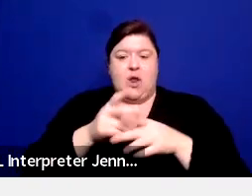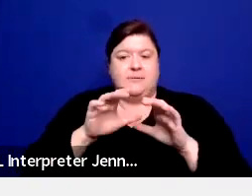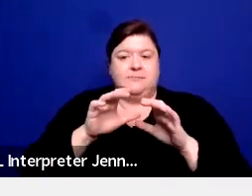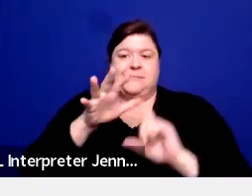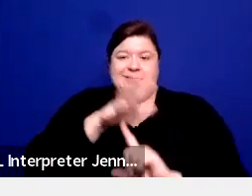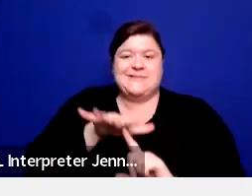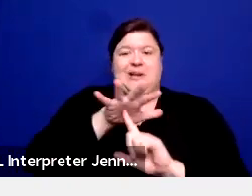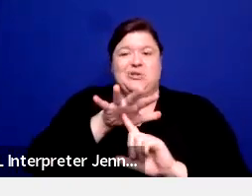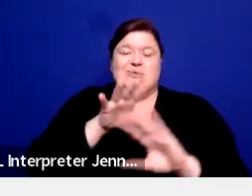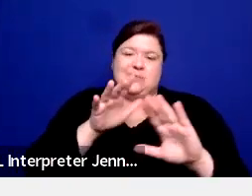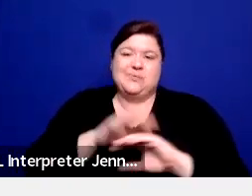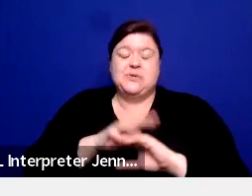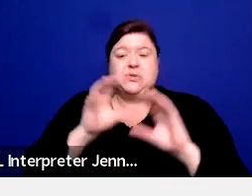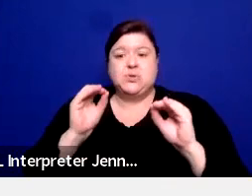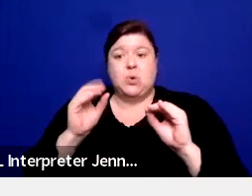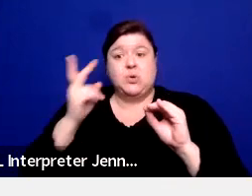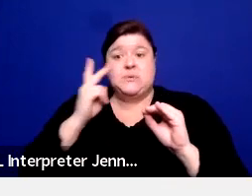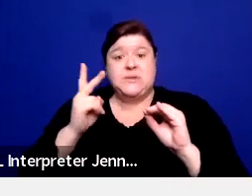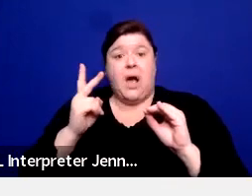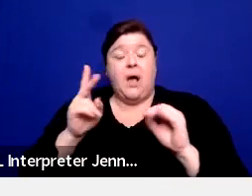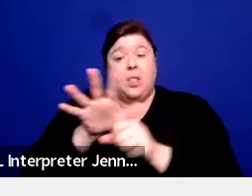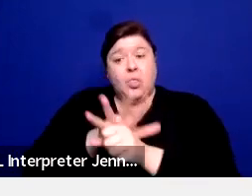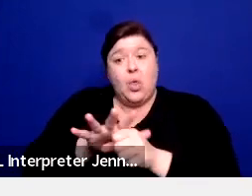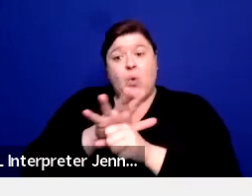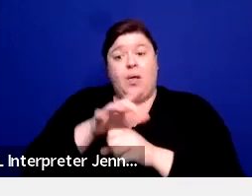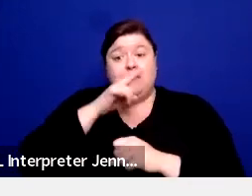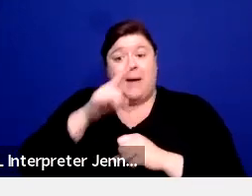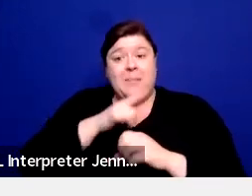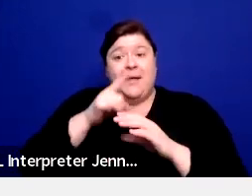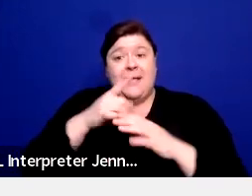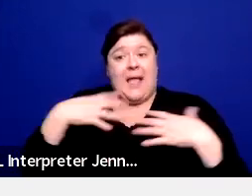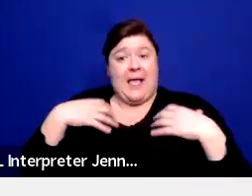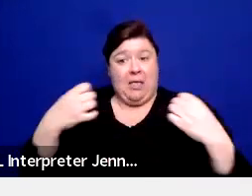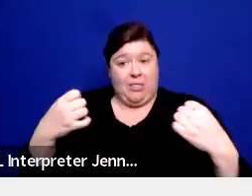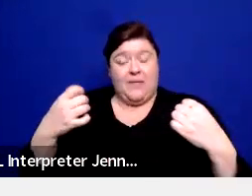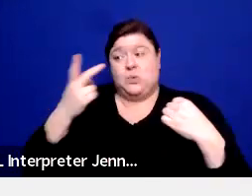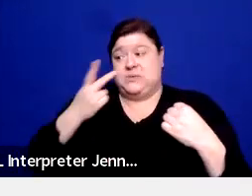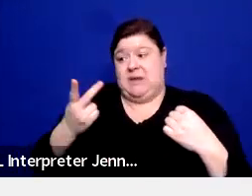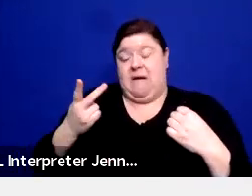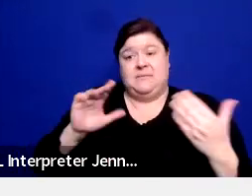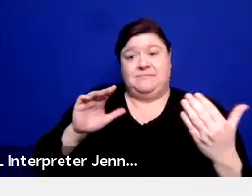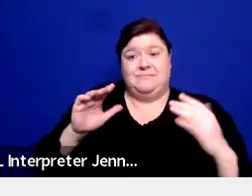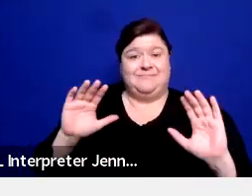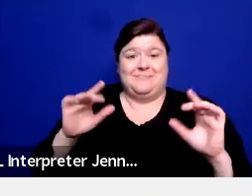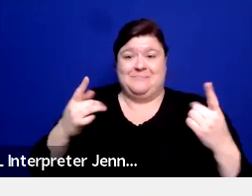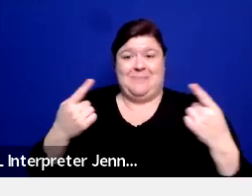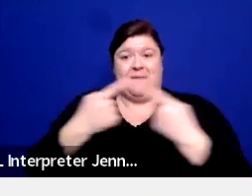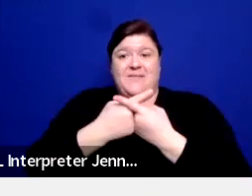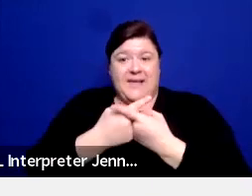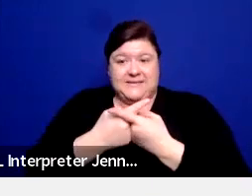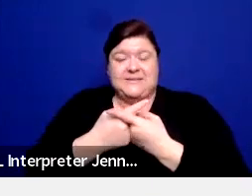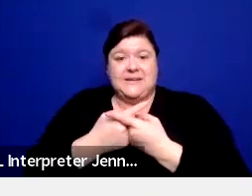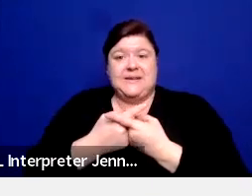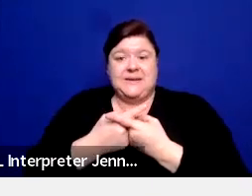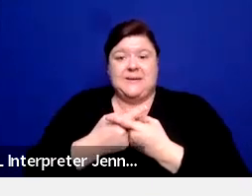that's where you saw local public health and ELD guidance conflicting. We were still saying 10 days, or